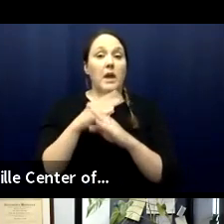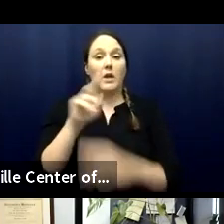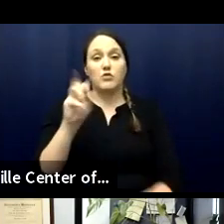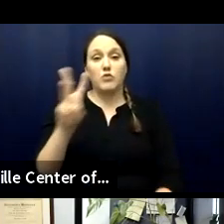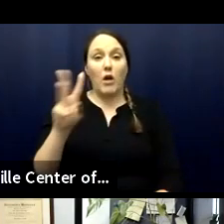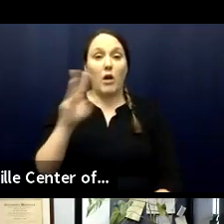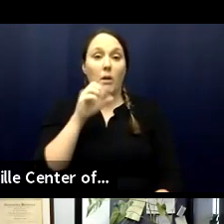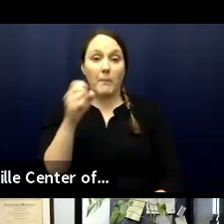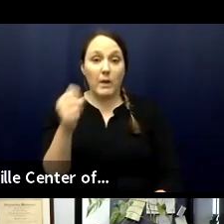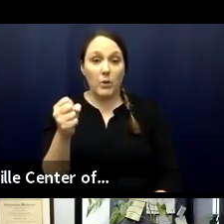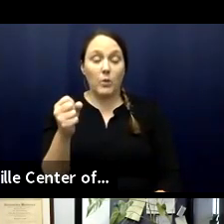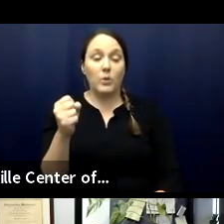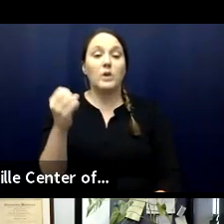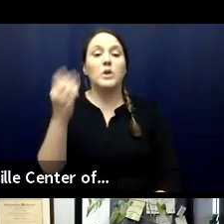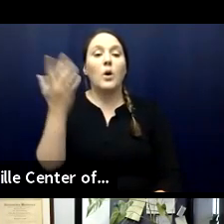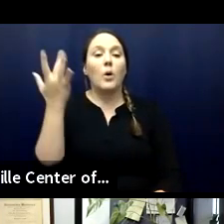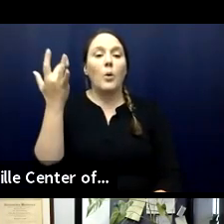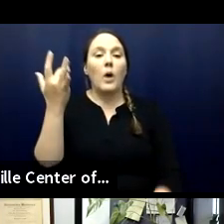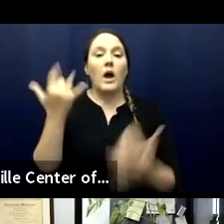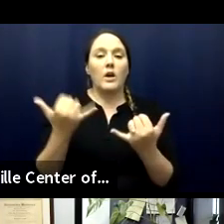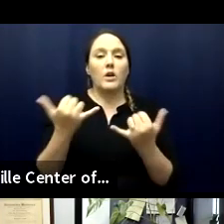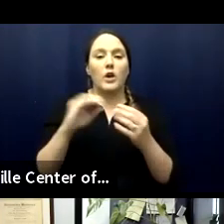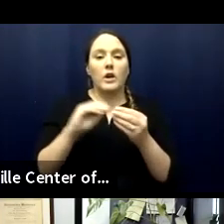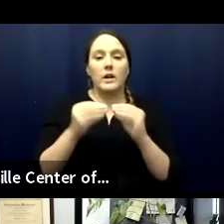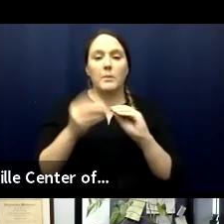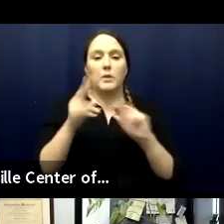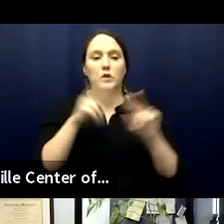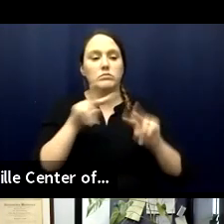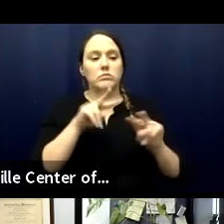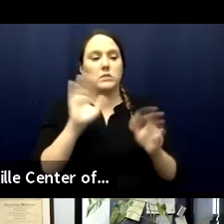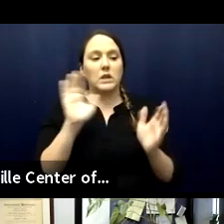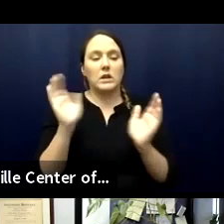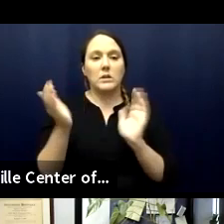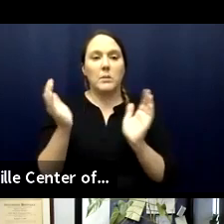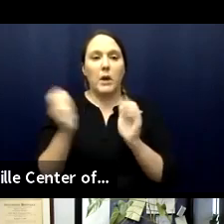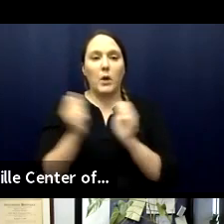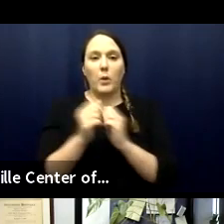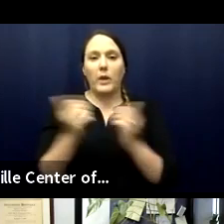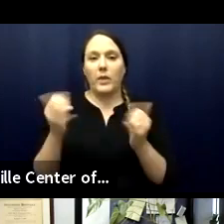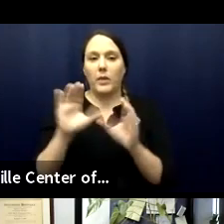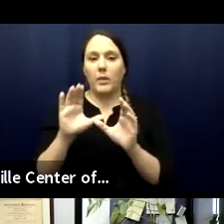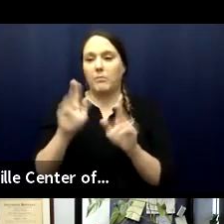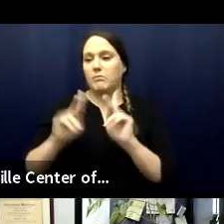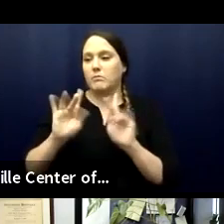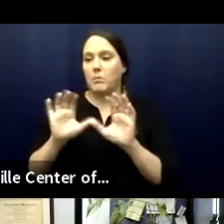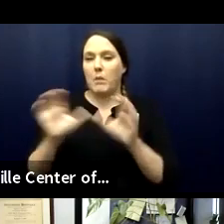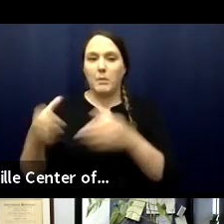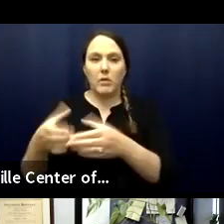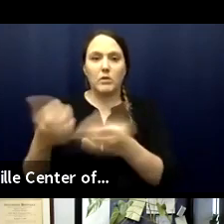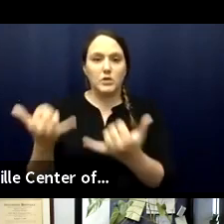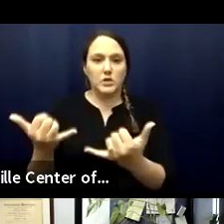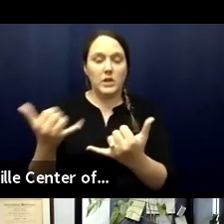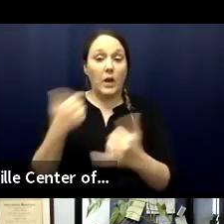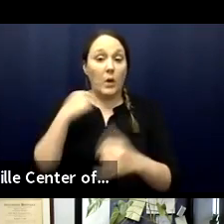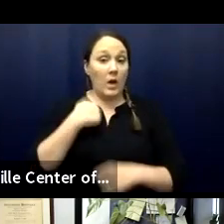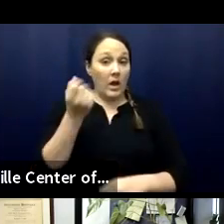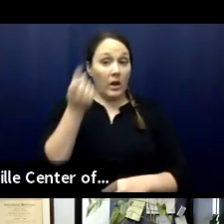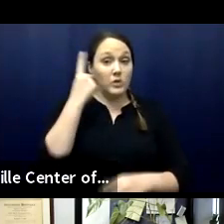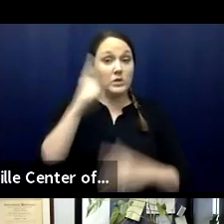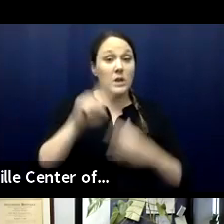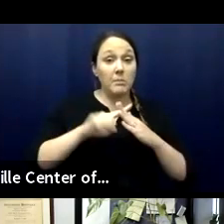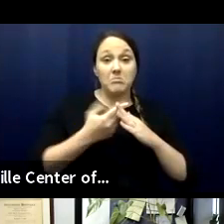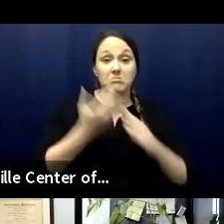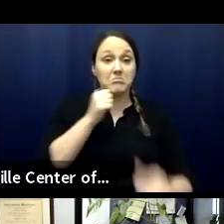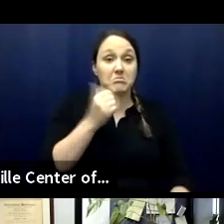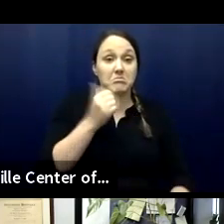know why the current numbers are not being looked at against our population now. I understand in the beginning, we didn't know. Shut